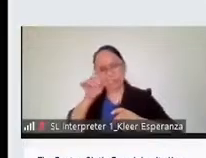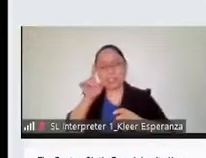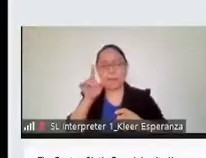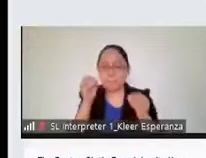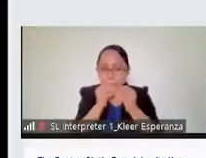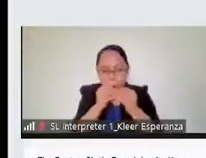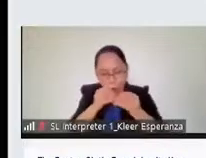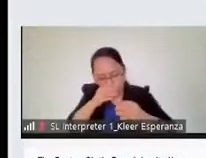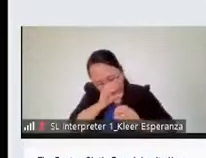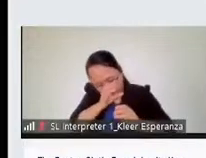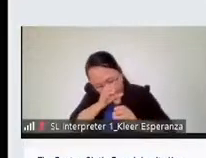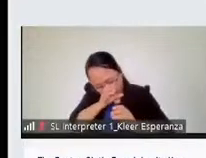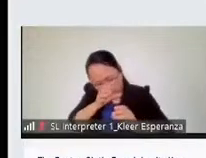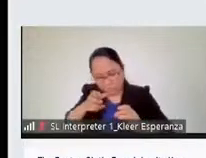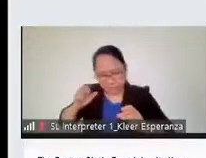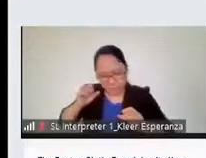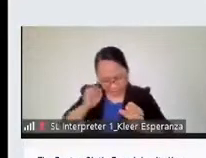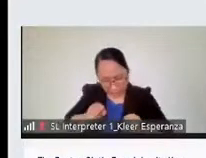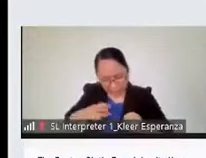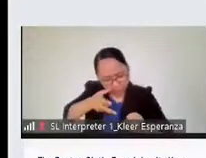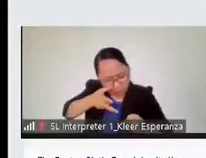We selected 4 abaca woven